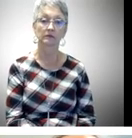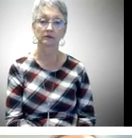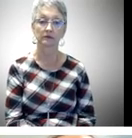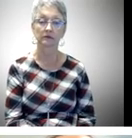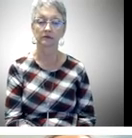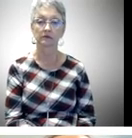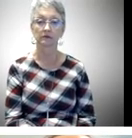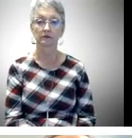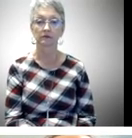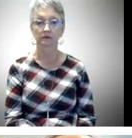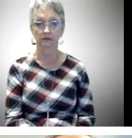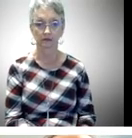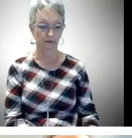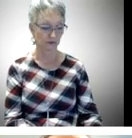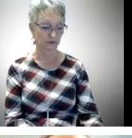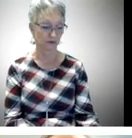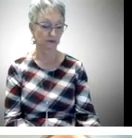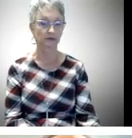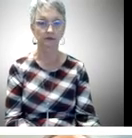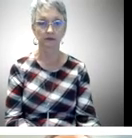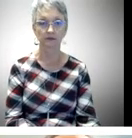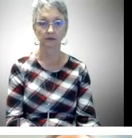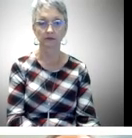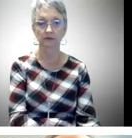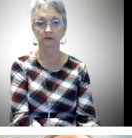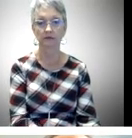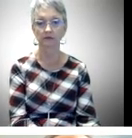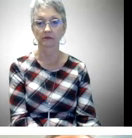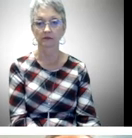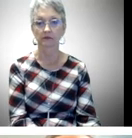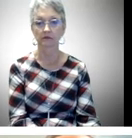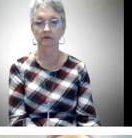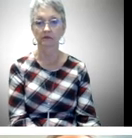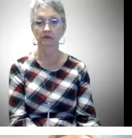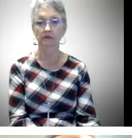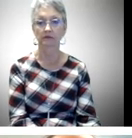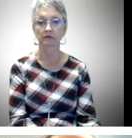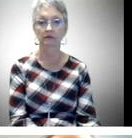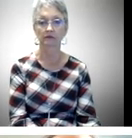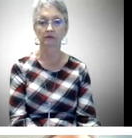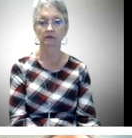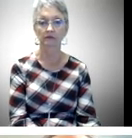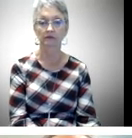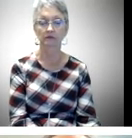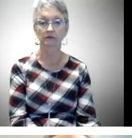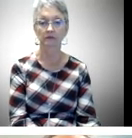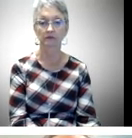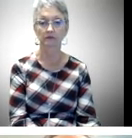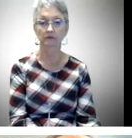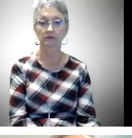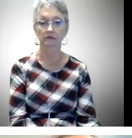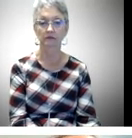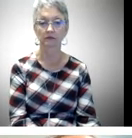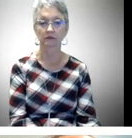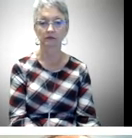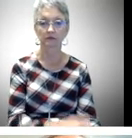other alternatives? Yes, yes, yes. The whole purpose of supported decision-making is to avoid guardianships. And so,